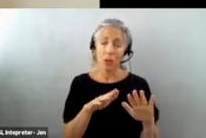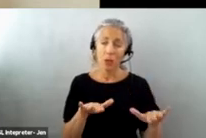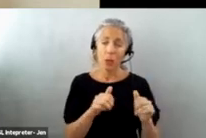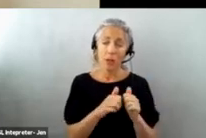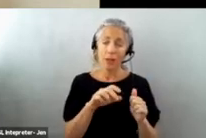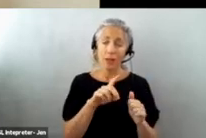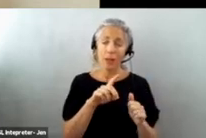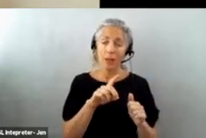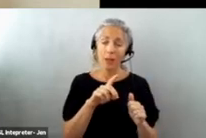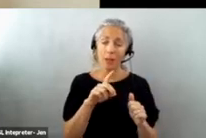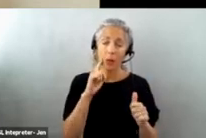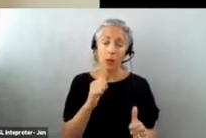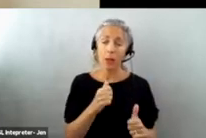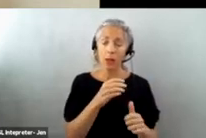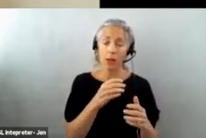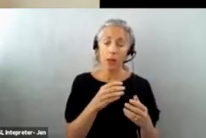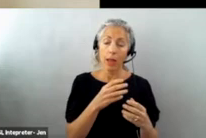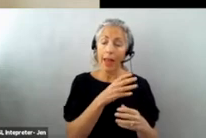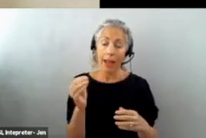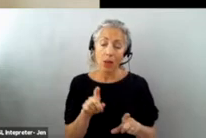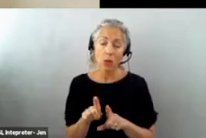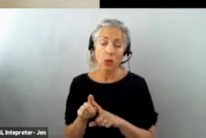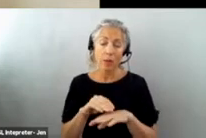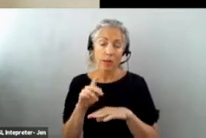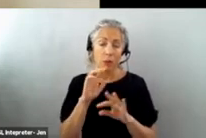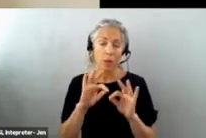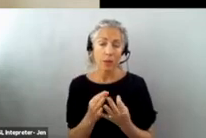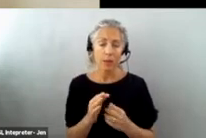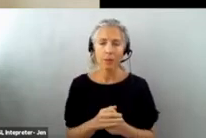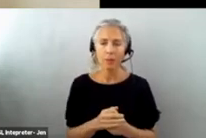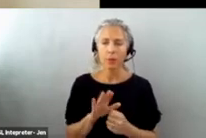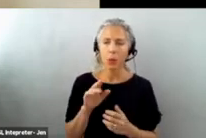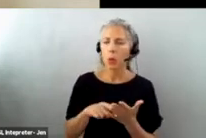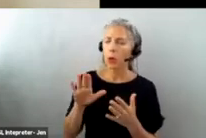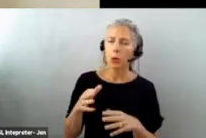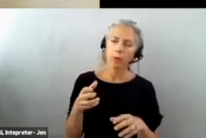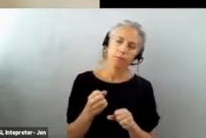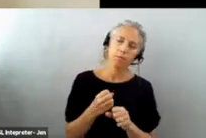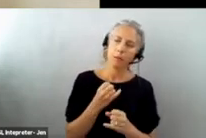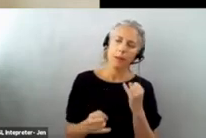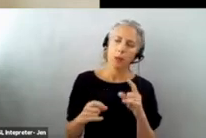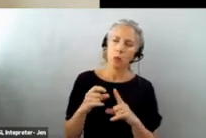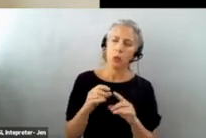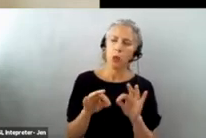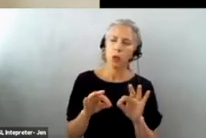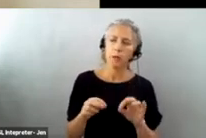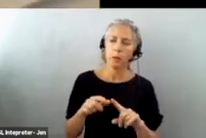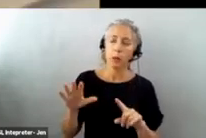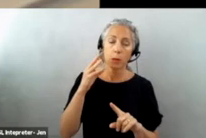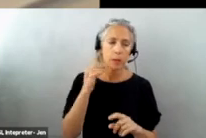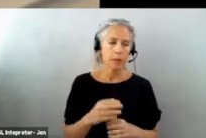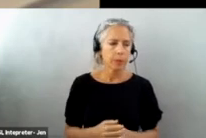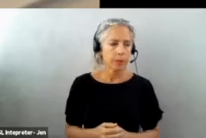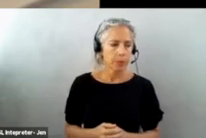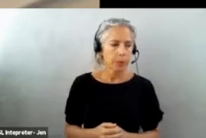to families themselves, what are your parting words from your experience? I think that